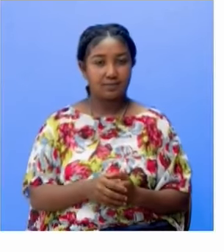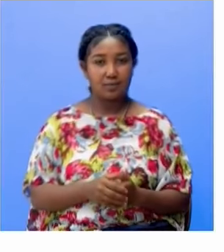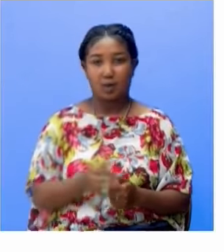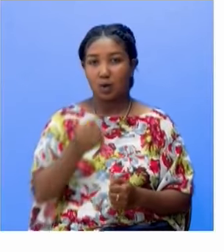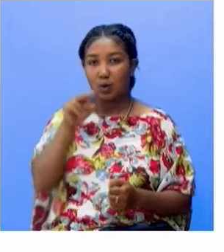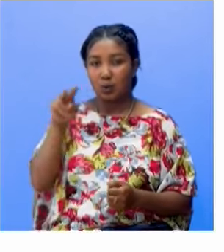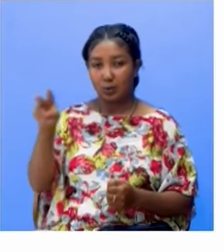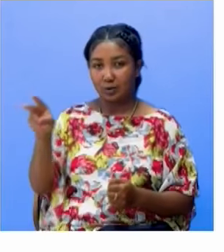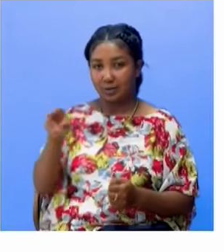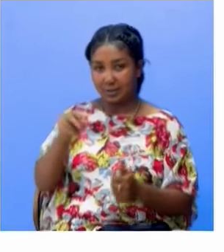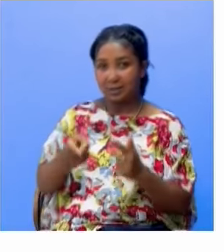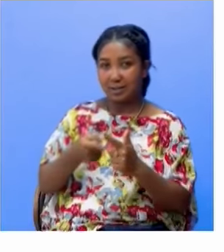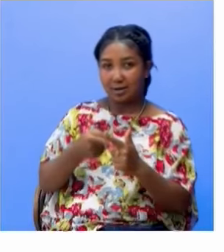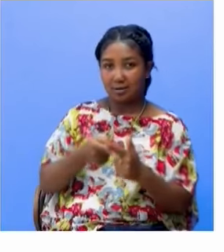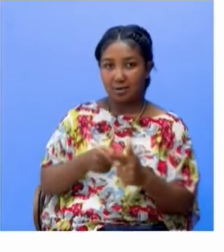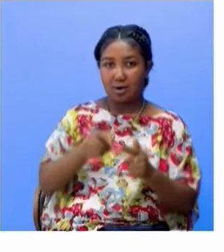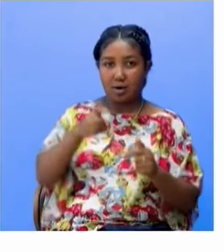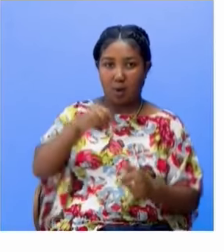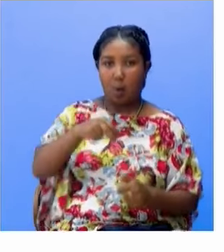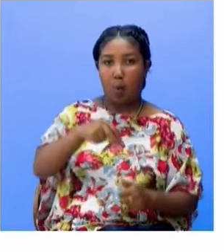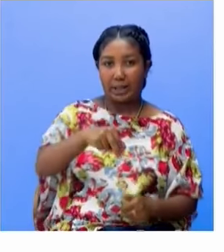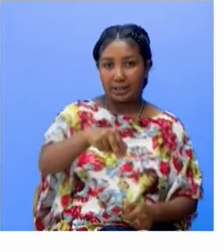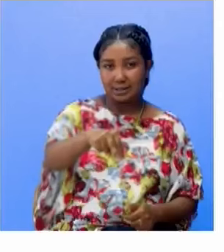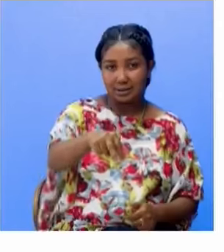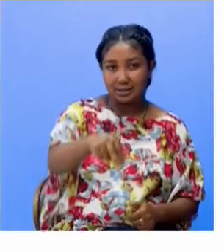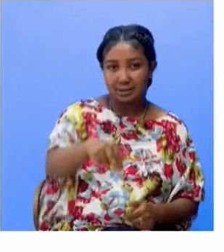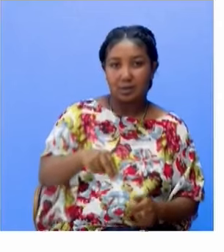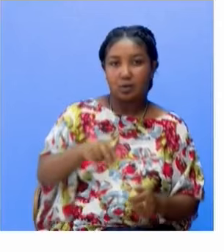Look, this also, walk, walked.